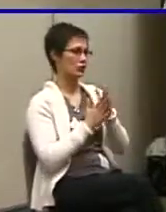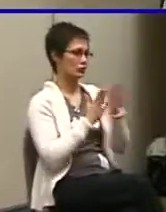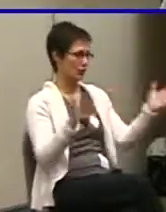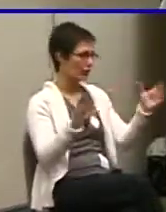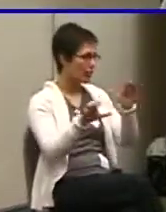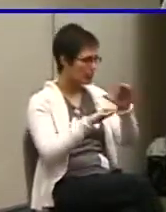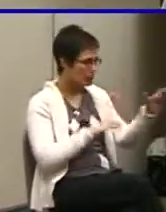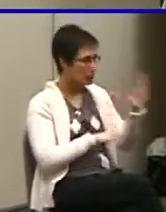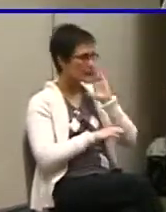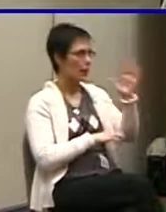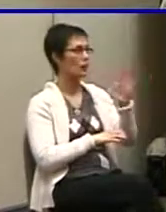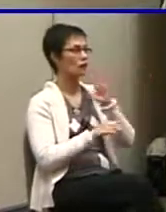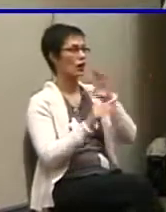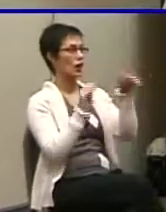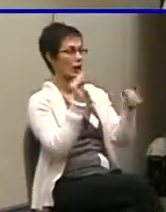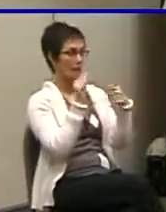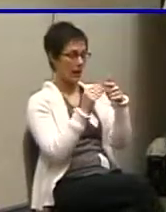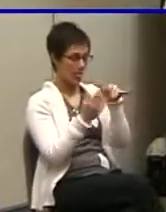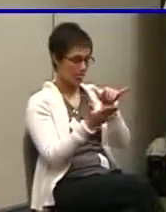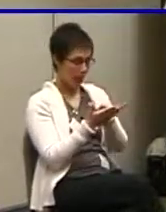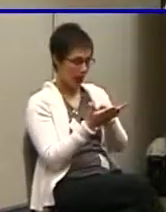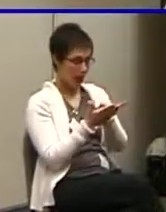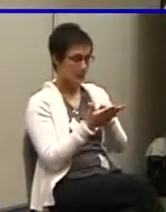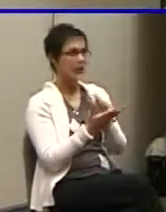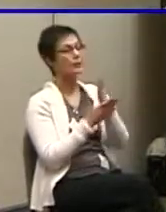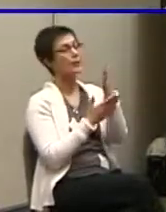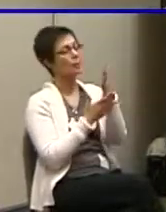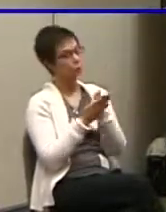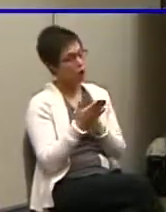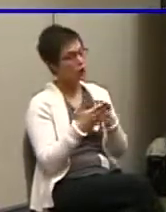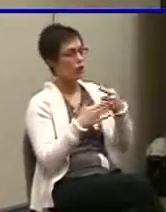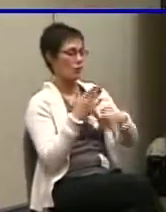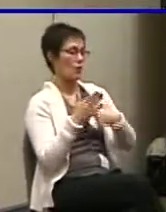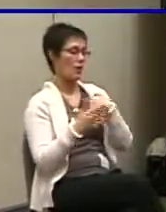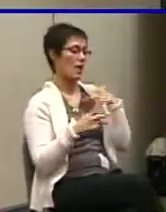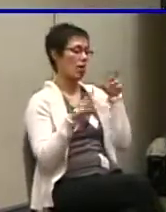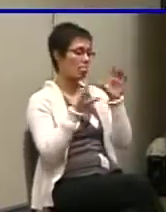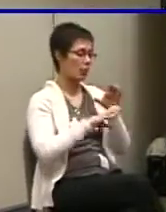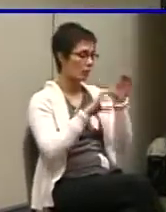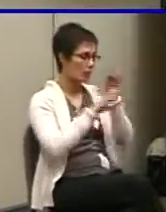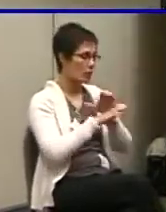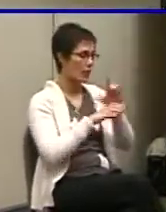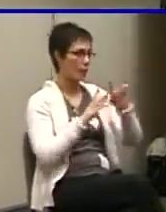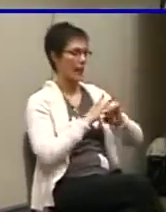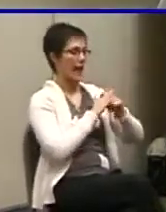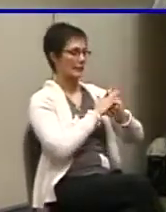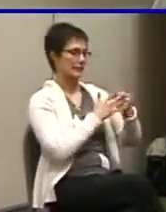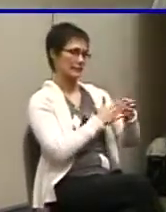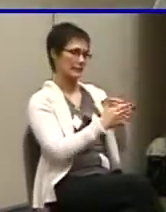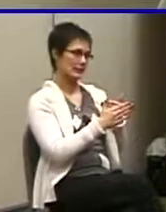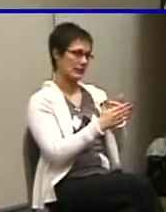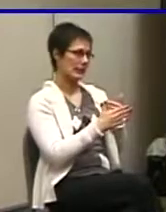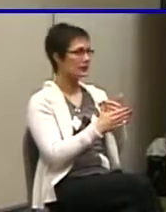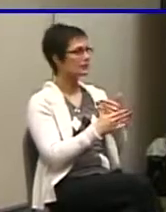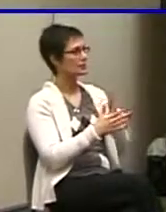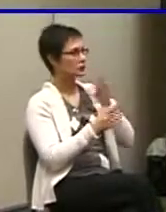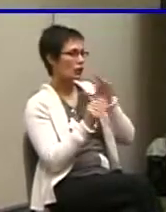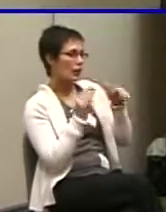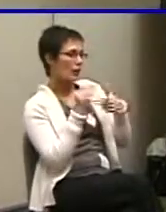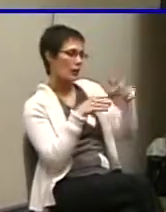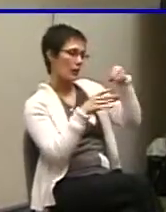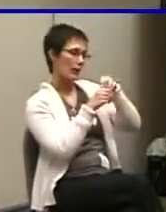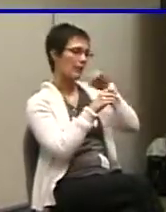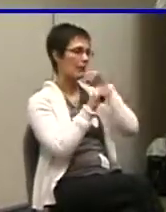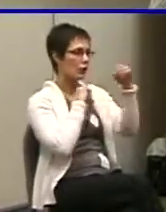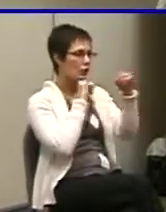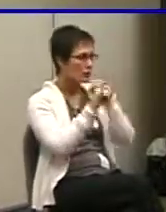that. Now, that would be part of what I would look for in the antecedents. It might be part of what I look for in an interview. I might ask the child, what did you see, what